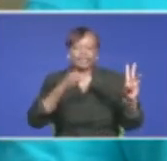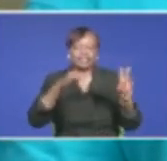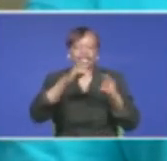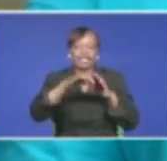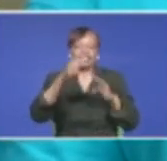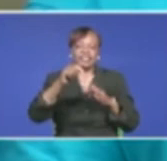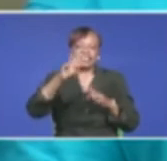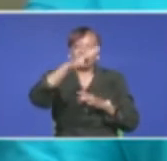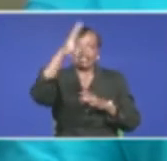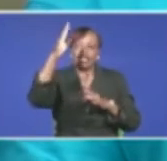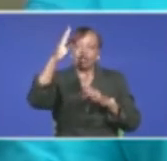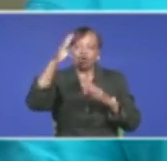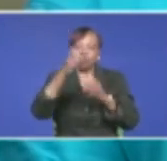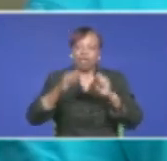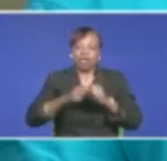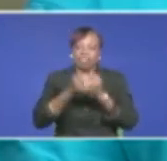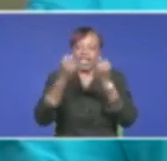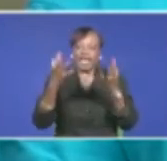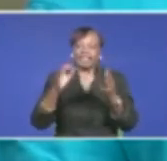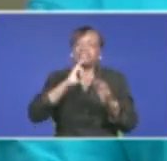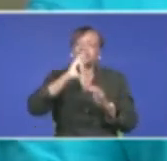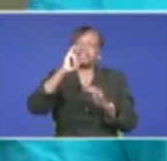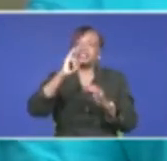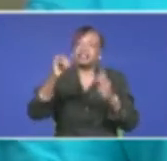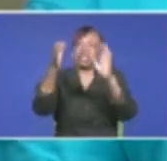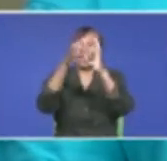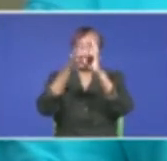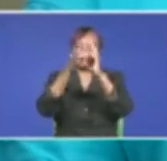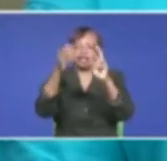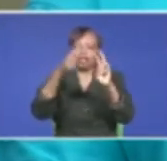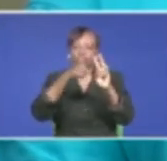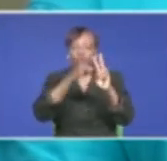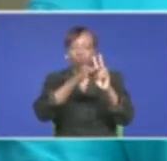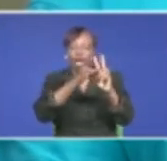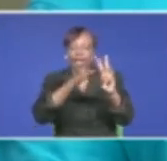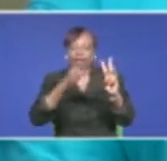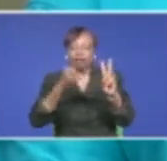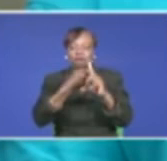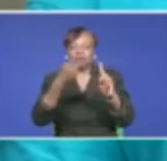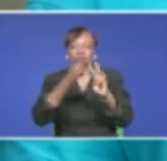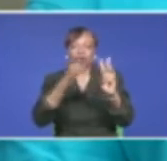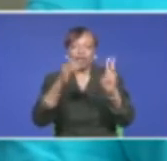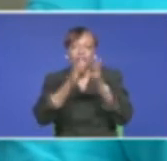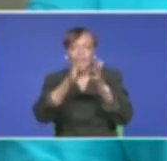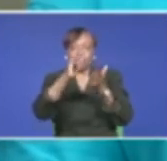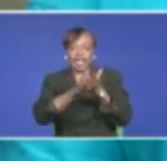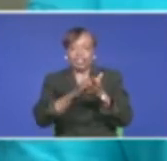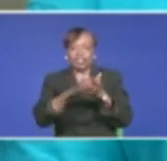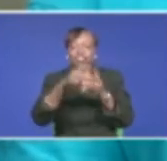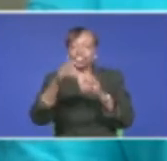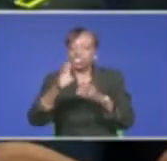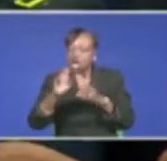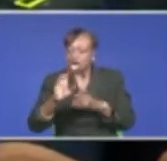light fixtures is. They were able to connect a wire to the wires from that to be able to charge their